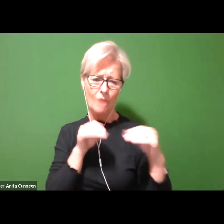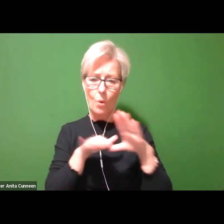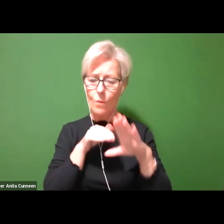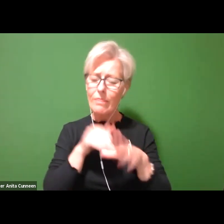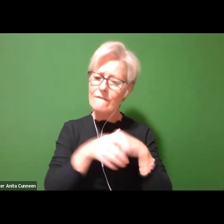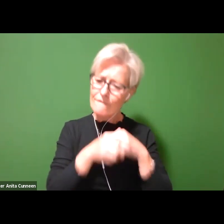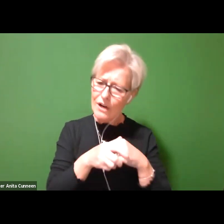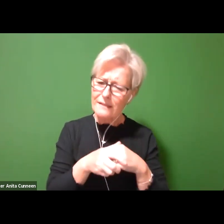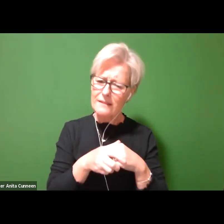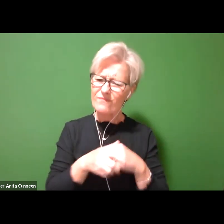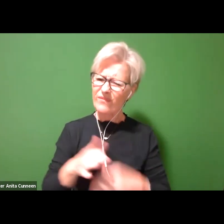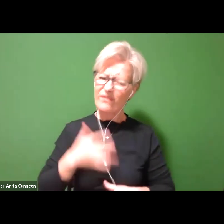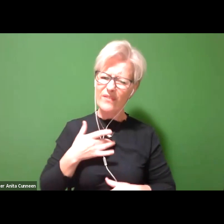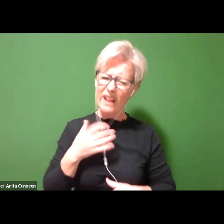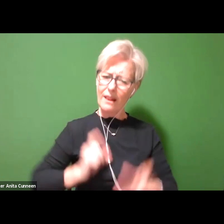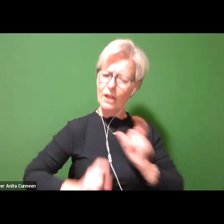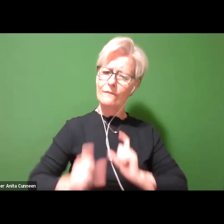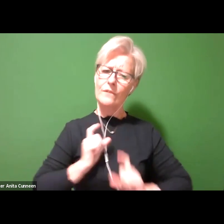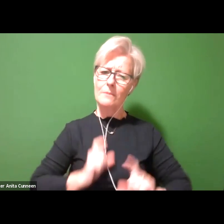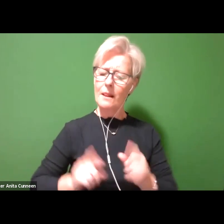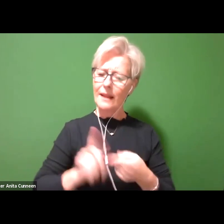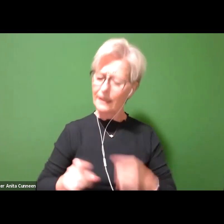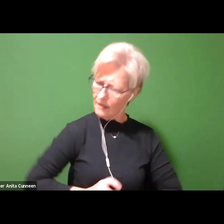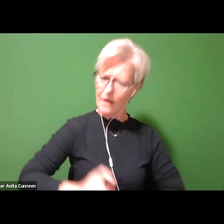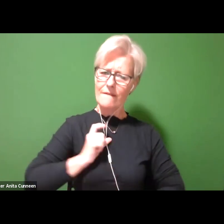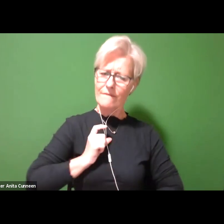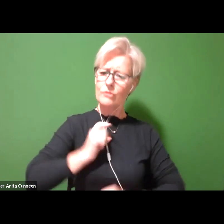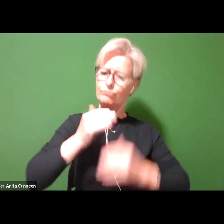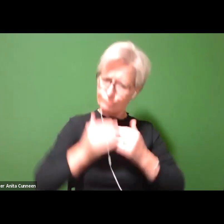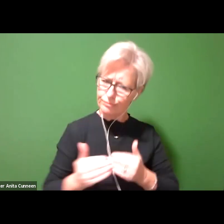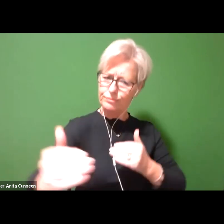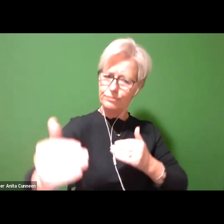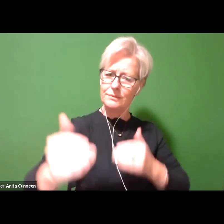more comfortable and confident about having the conversation moving forward.